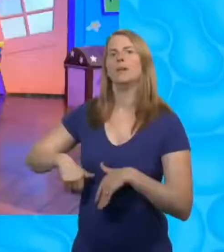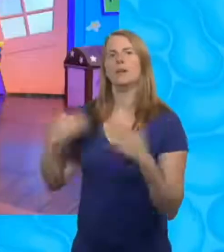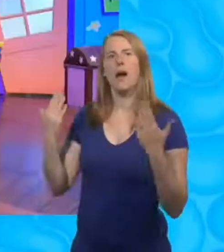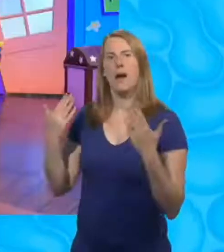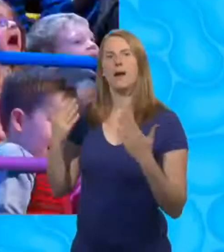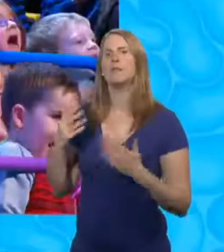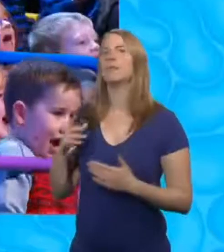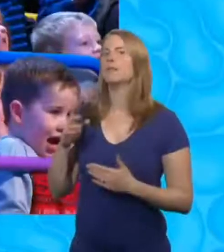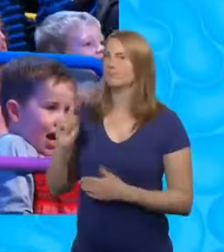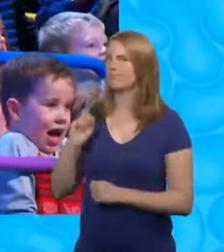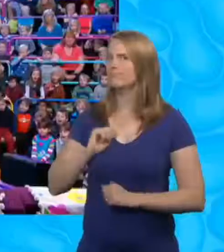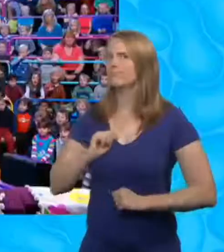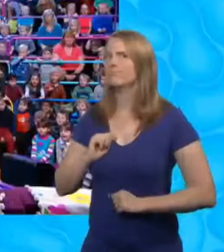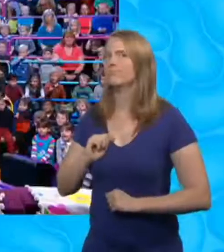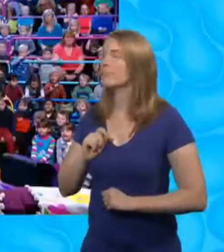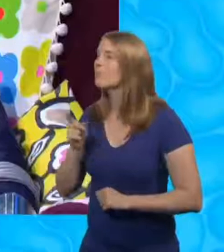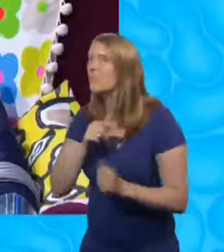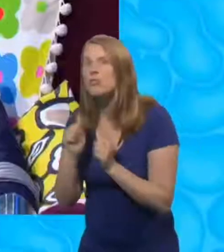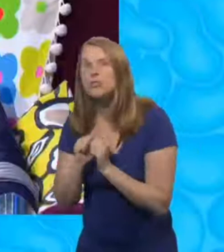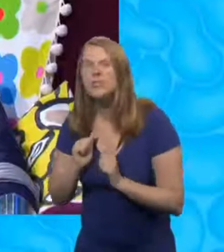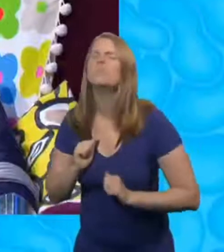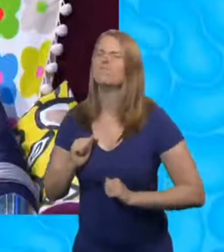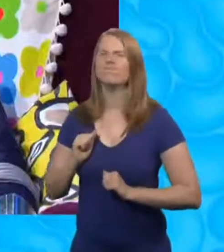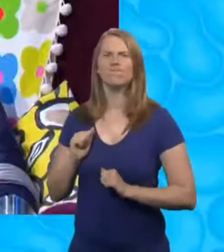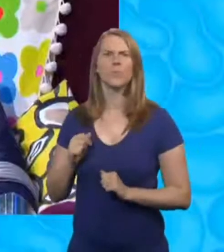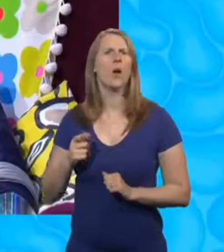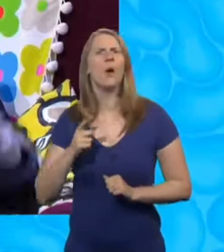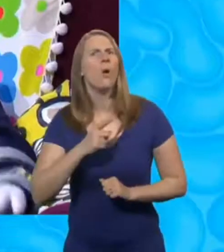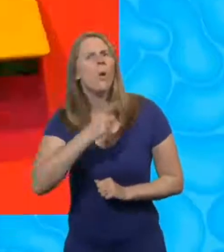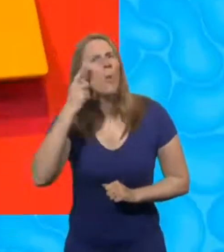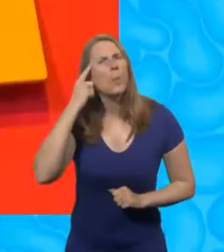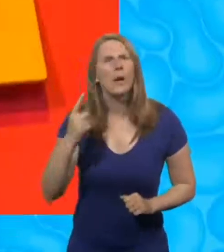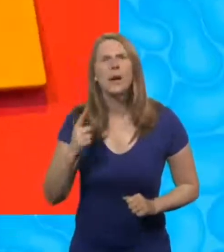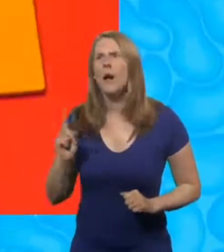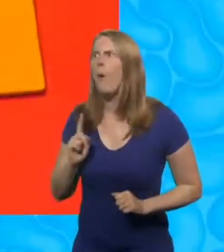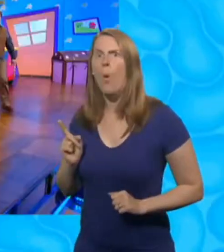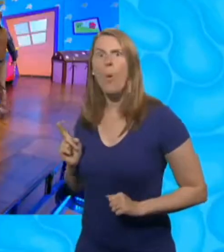everyone? Yeah! Well, what do you suggest, sir? Well, I bet...